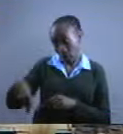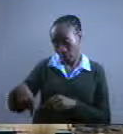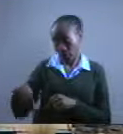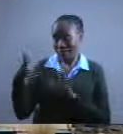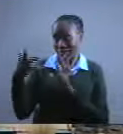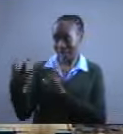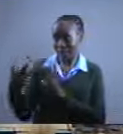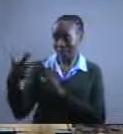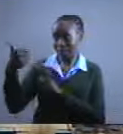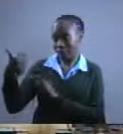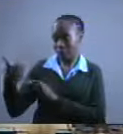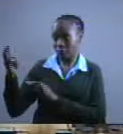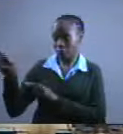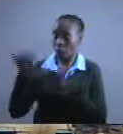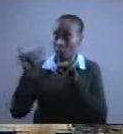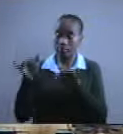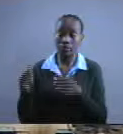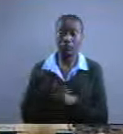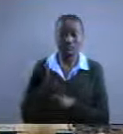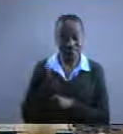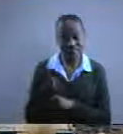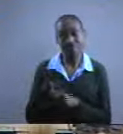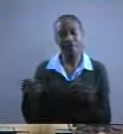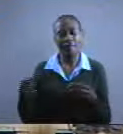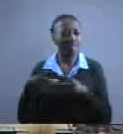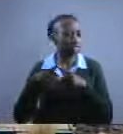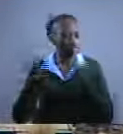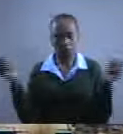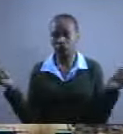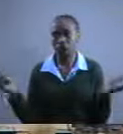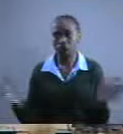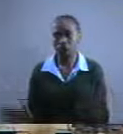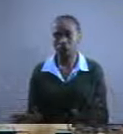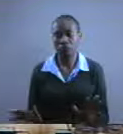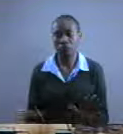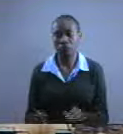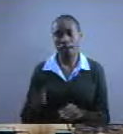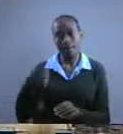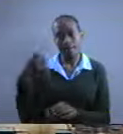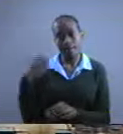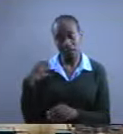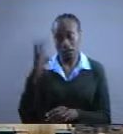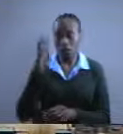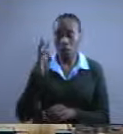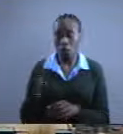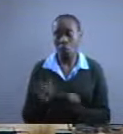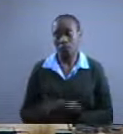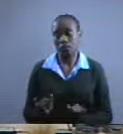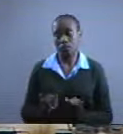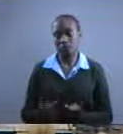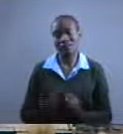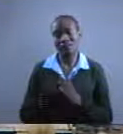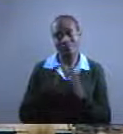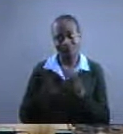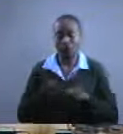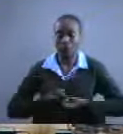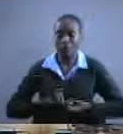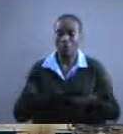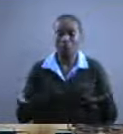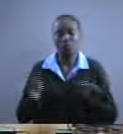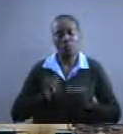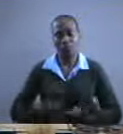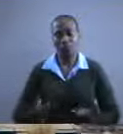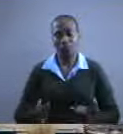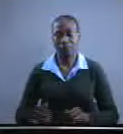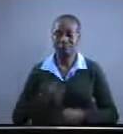134,864 people. That scheme has been completed, and the Minister is waiting to set a date for its launch.